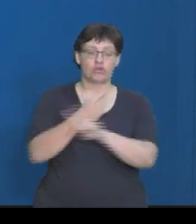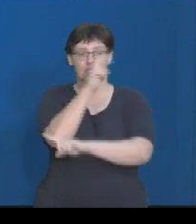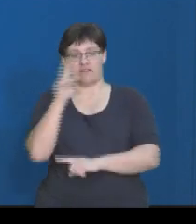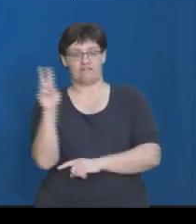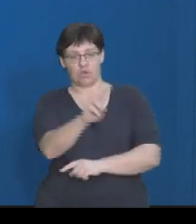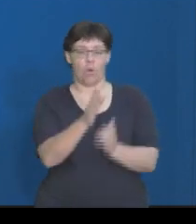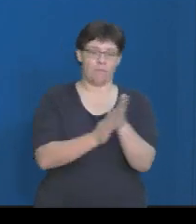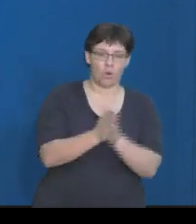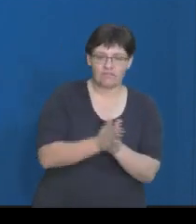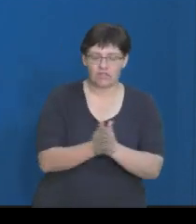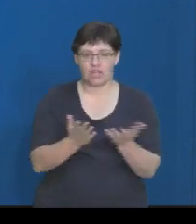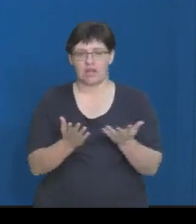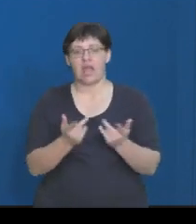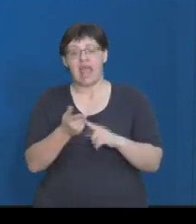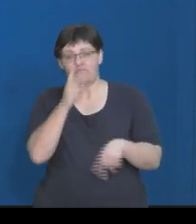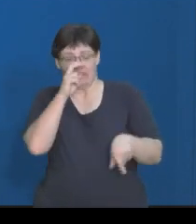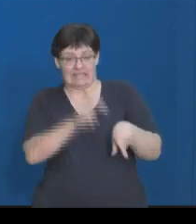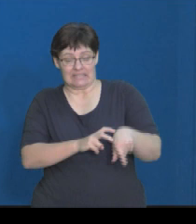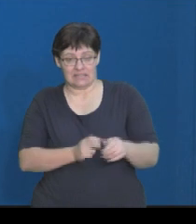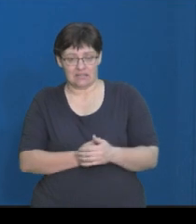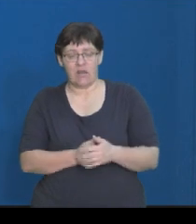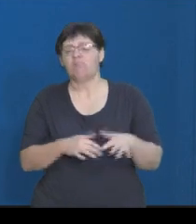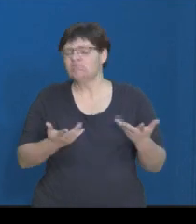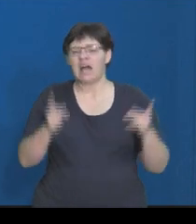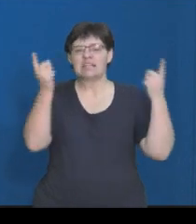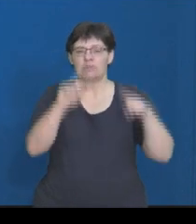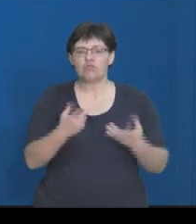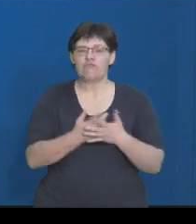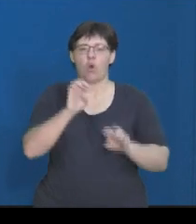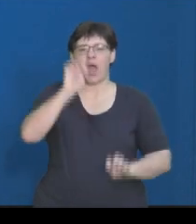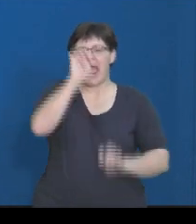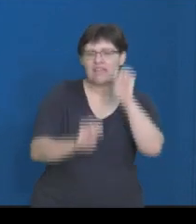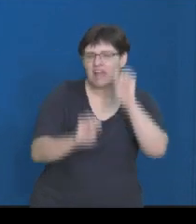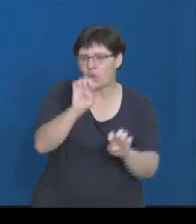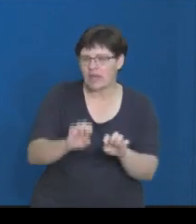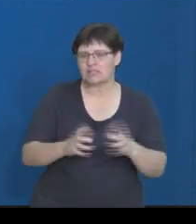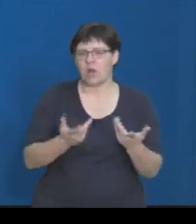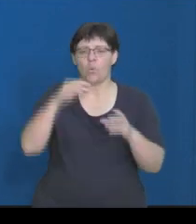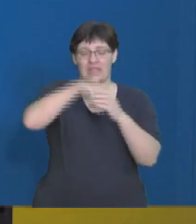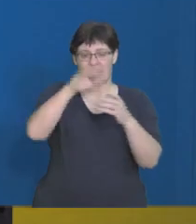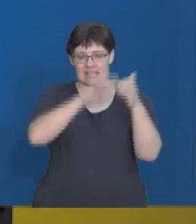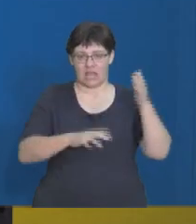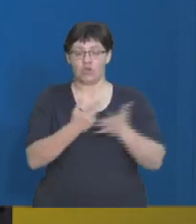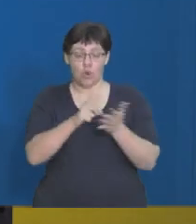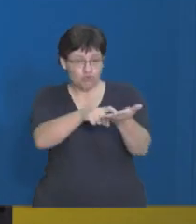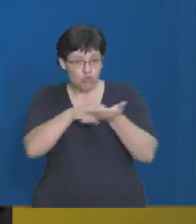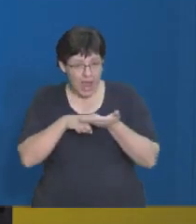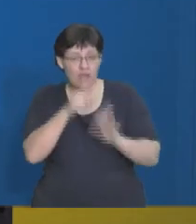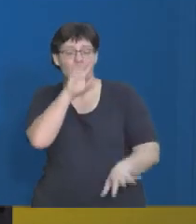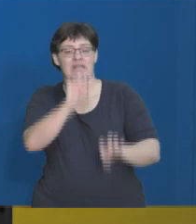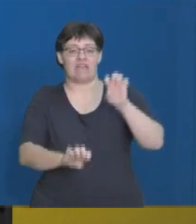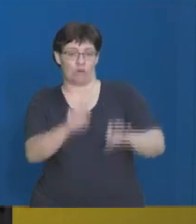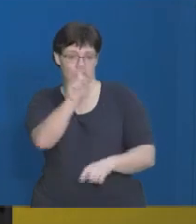with motivation if it is required, especially for evaluate kind of questions in the essay where you were required to